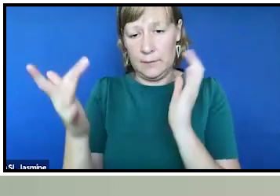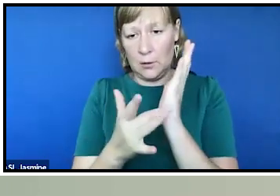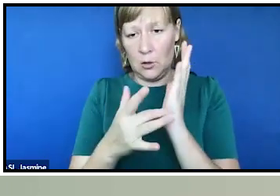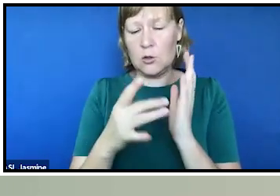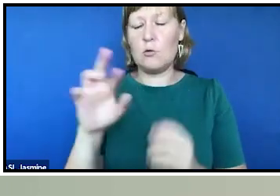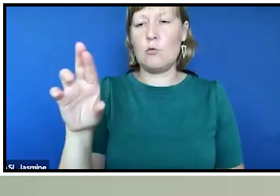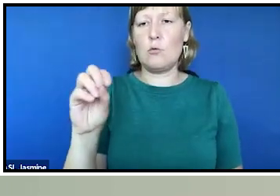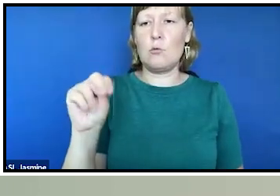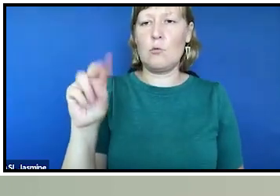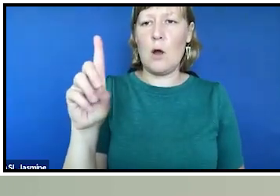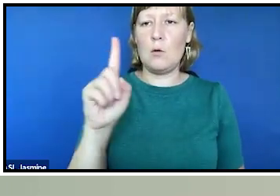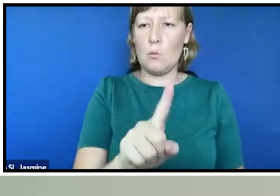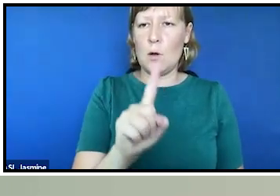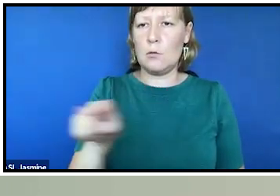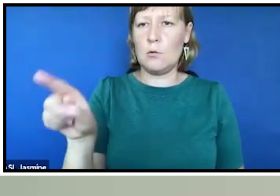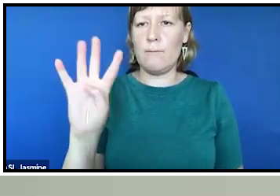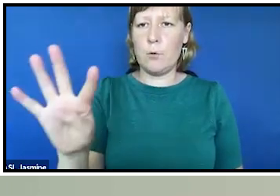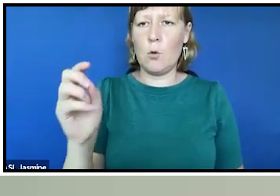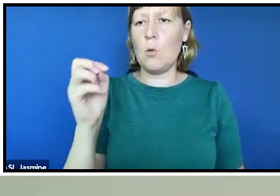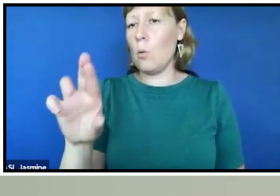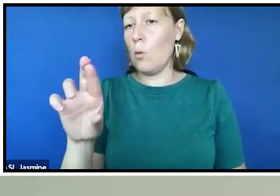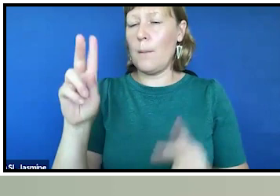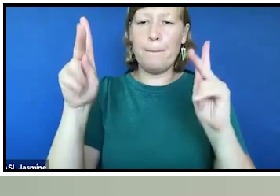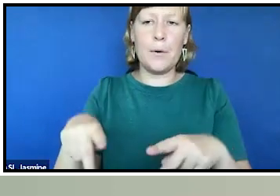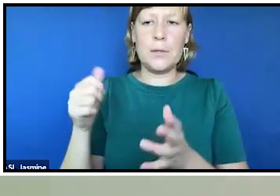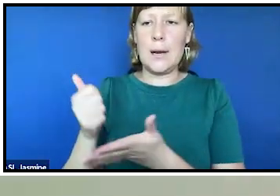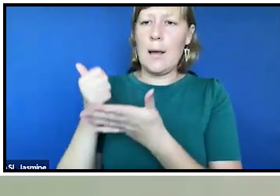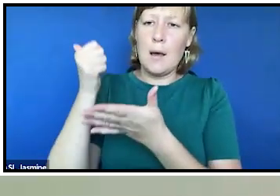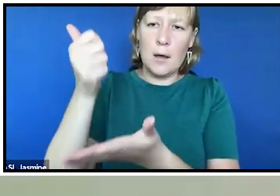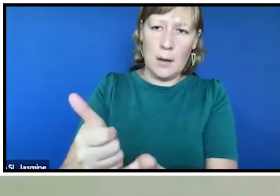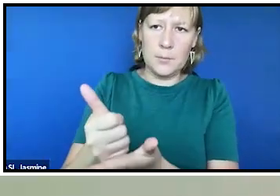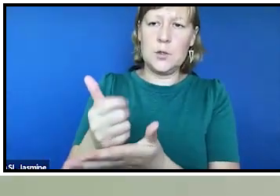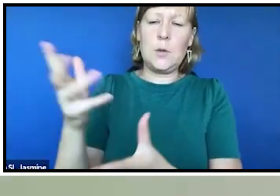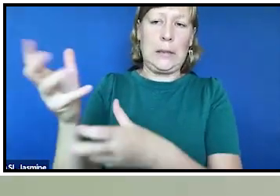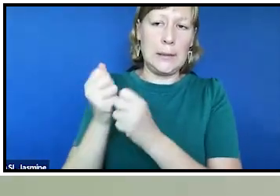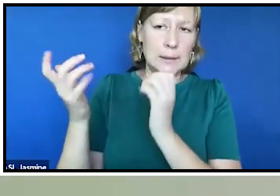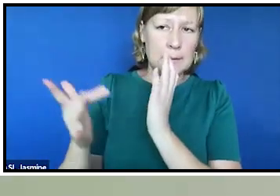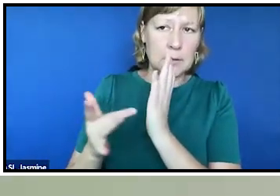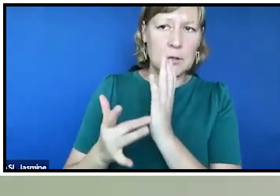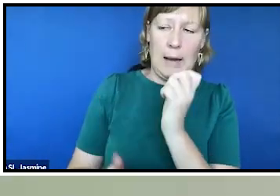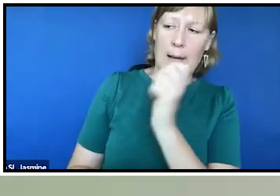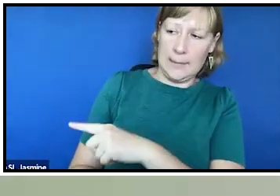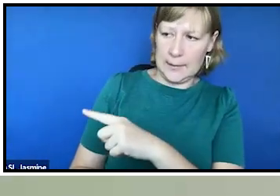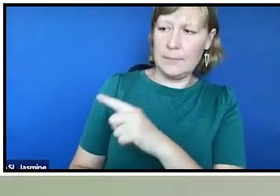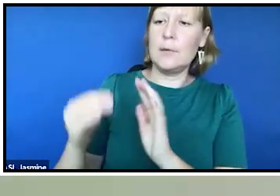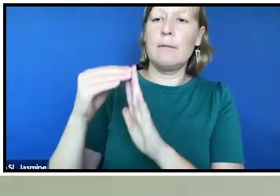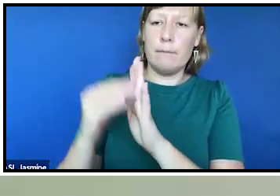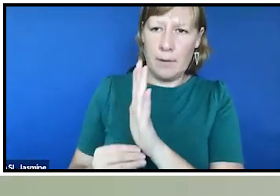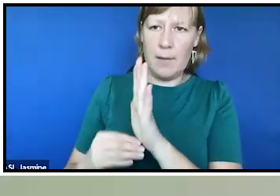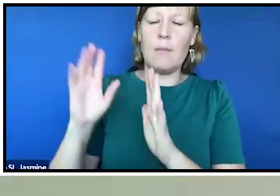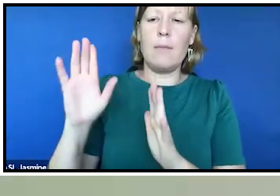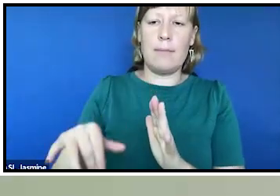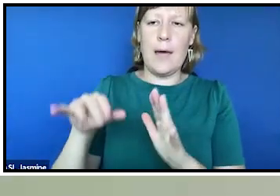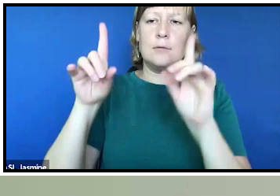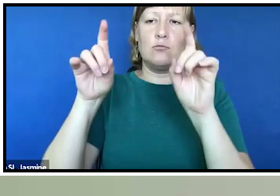was somebody who assisted you to get that technology, if you could ask them to help you fill out this